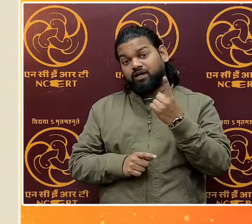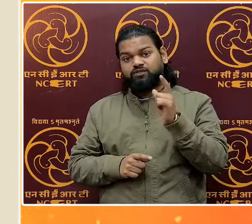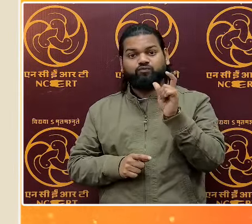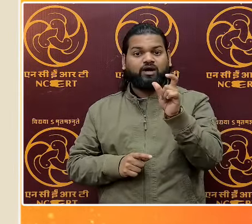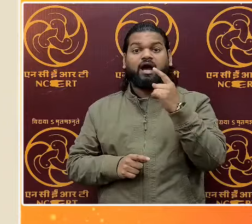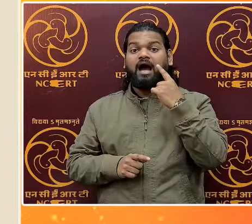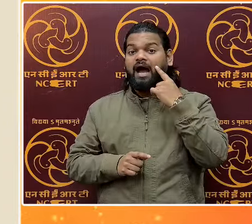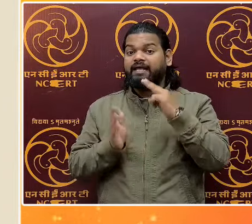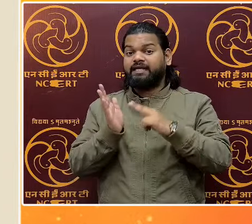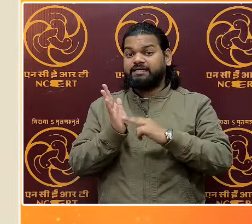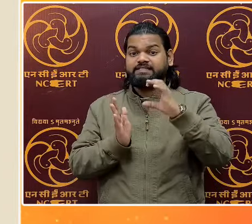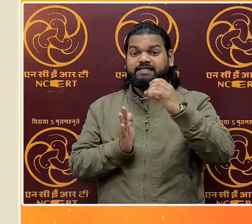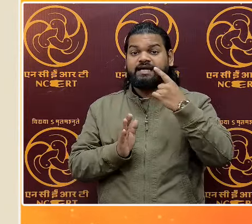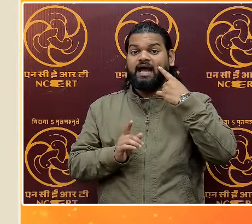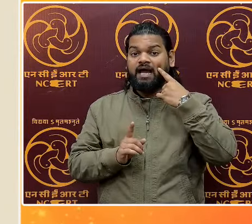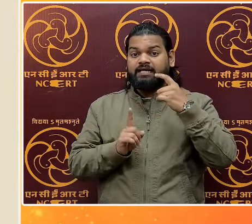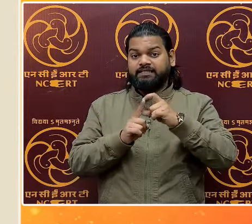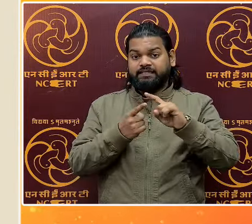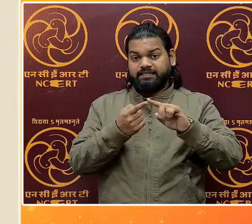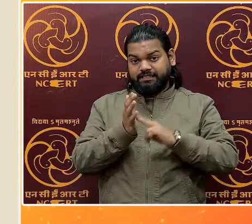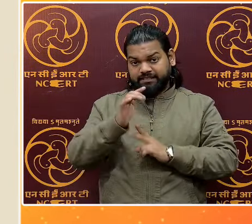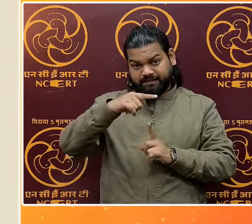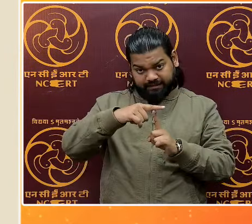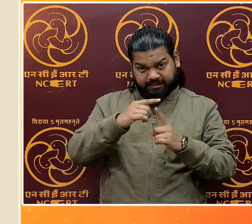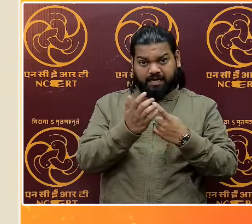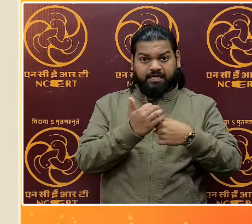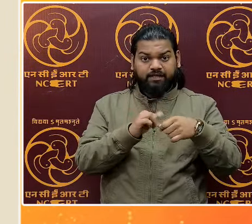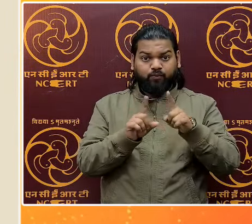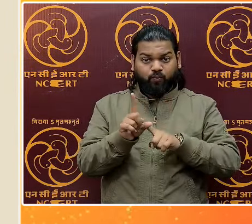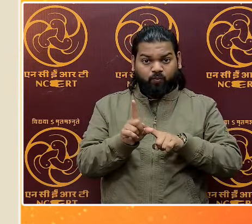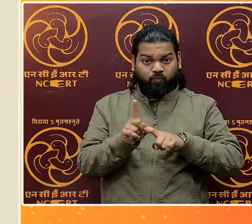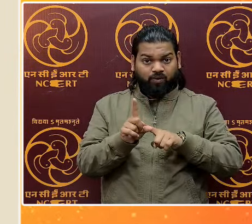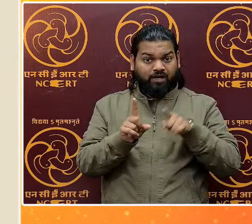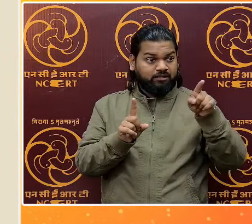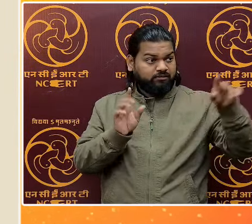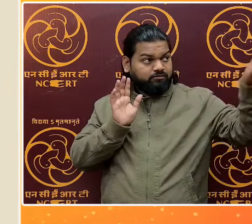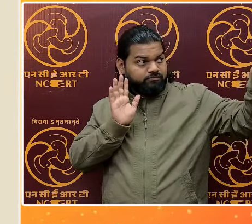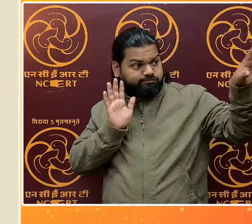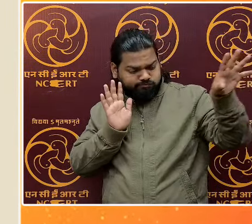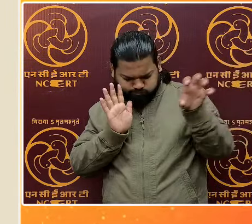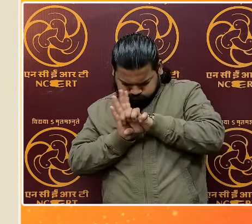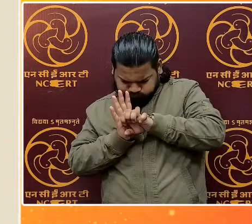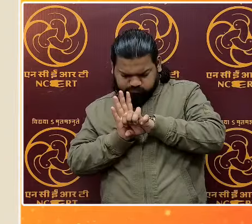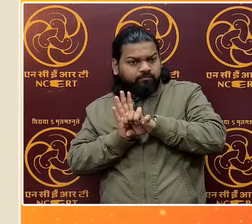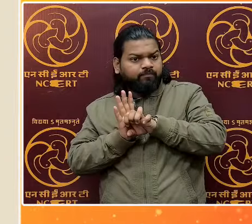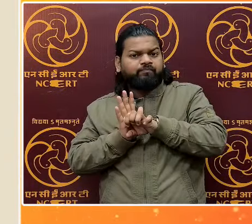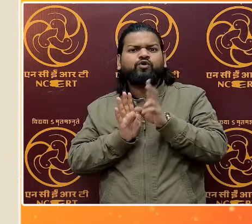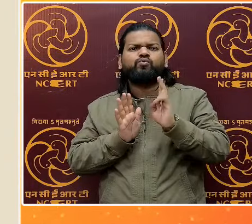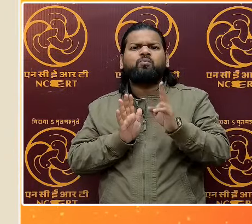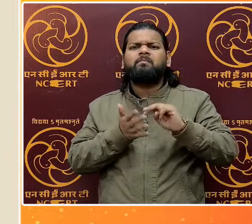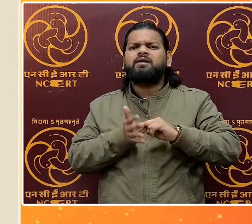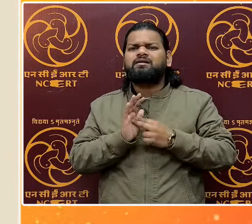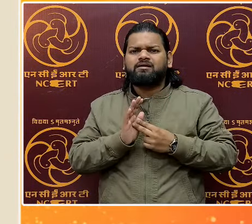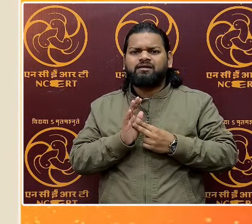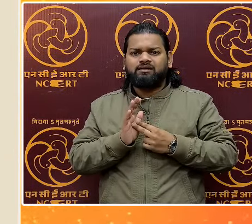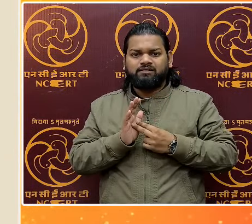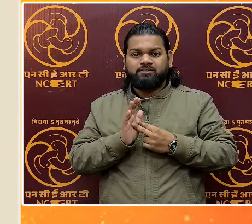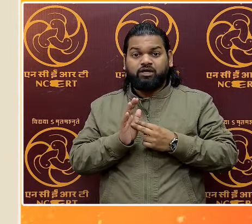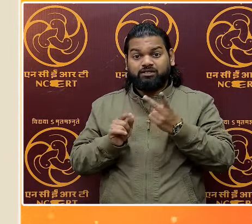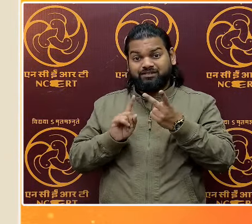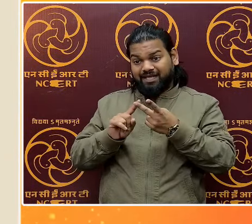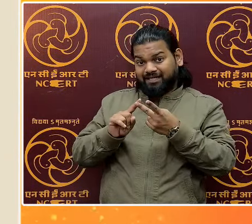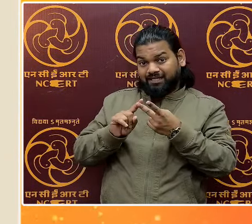ray. Okay. We'll just quickly see what the terms are: incident ray, normal, reflected